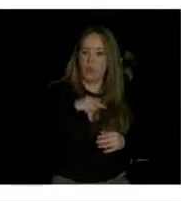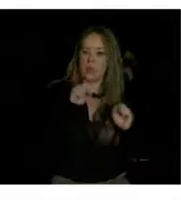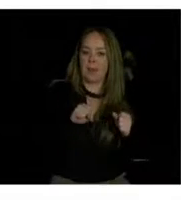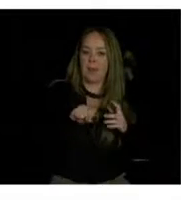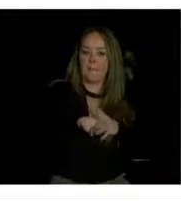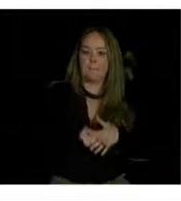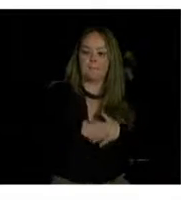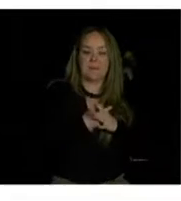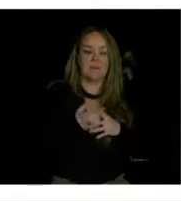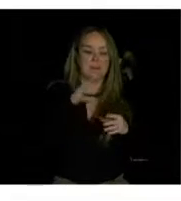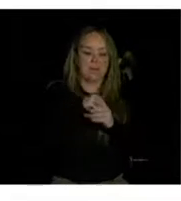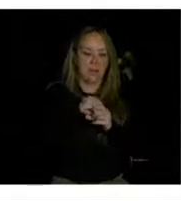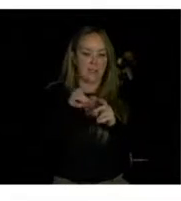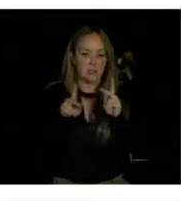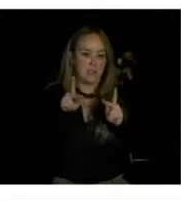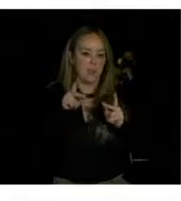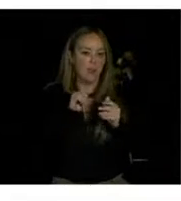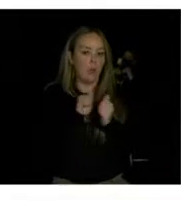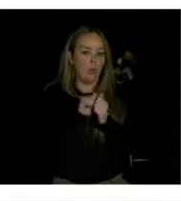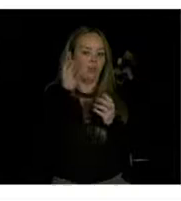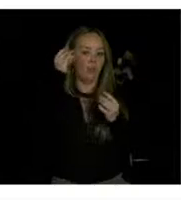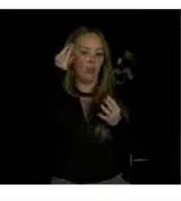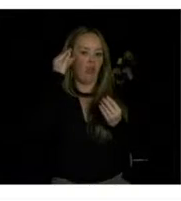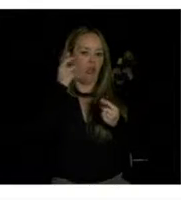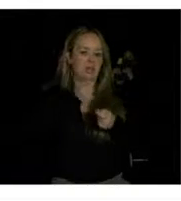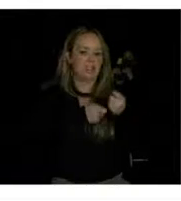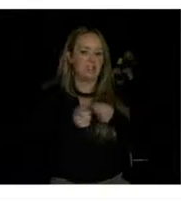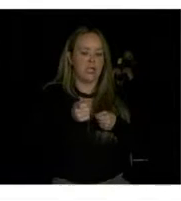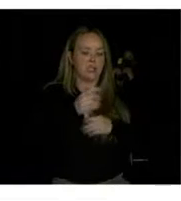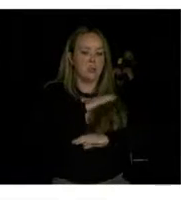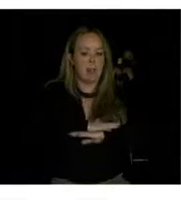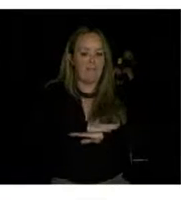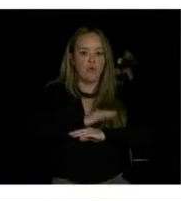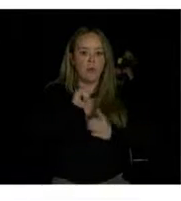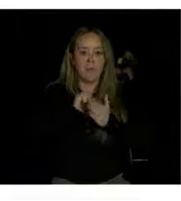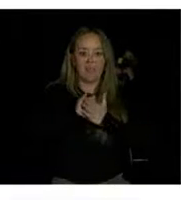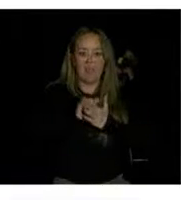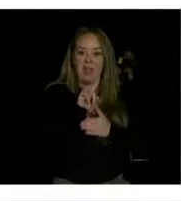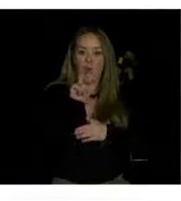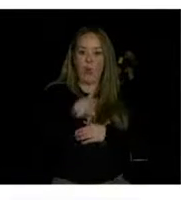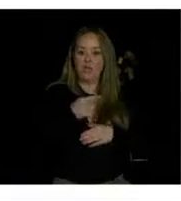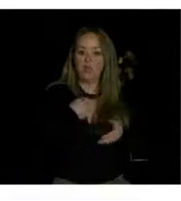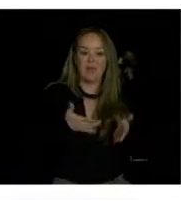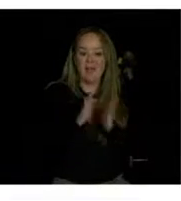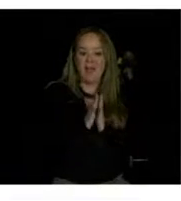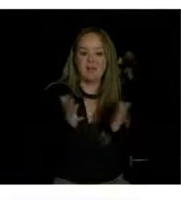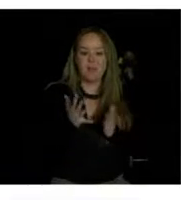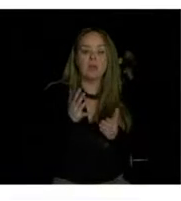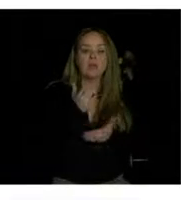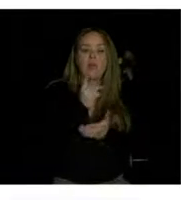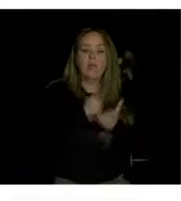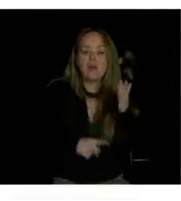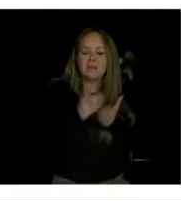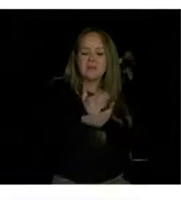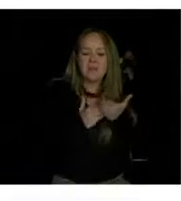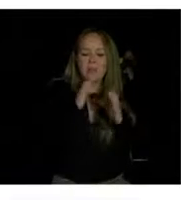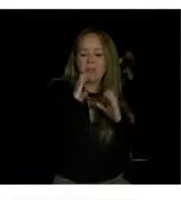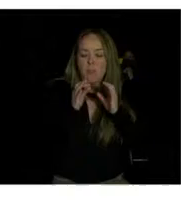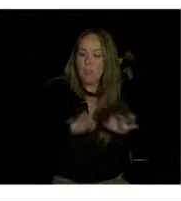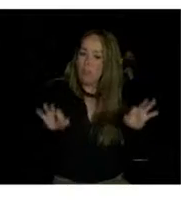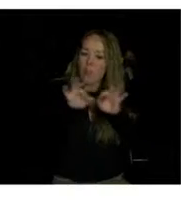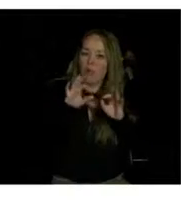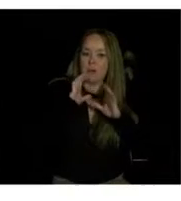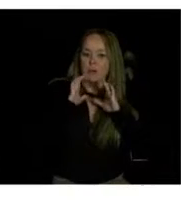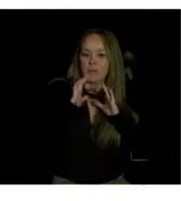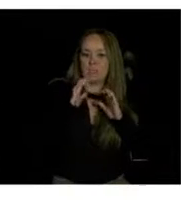to engage people in the thought exchange platform. And the question that we asked was, what are some important